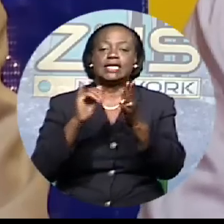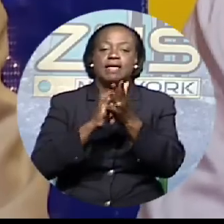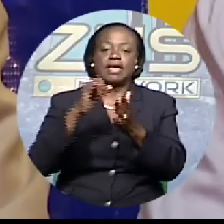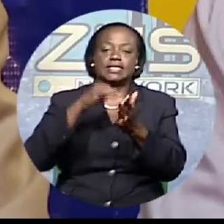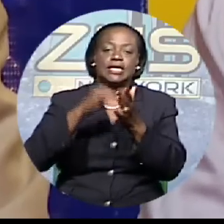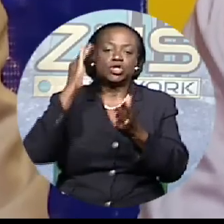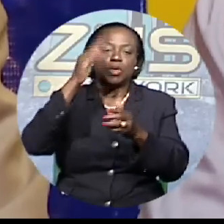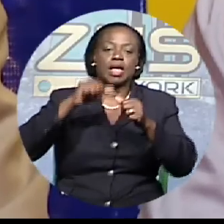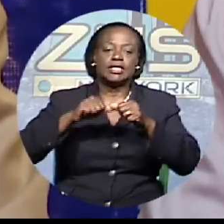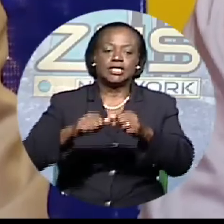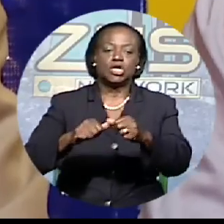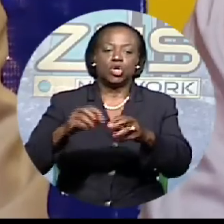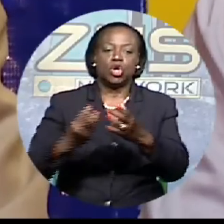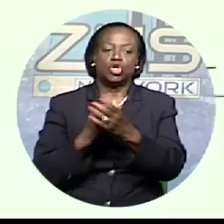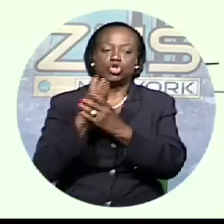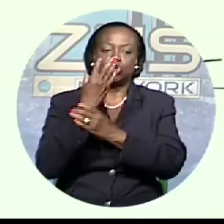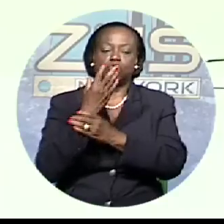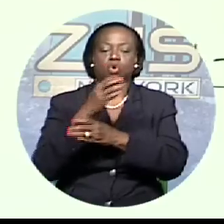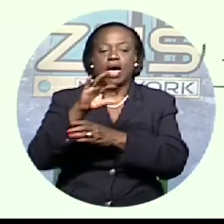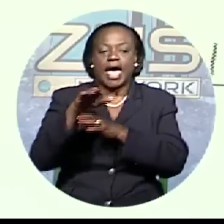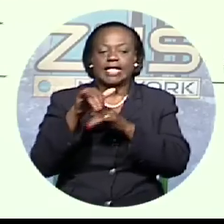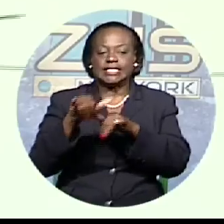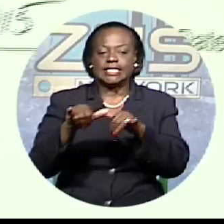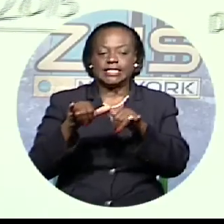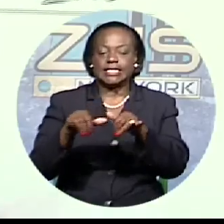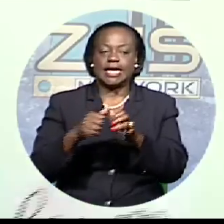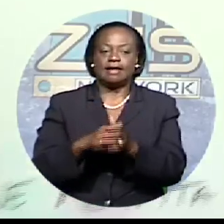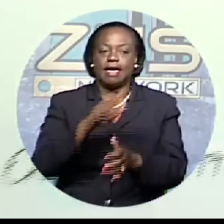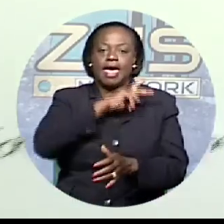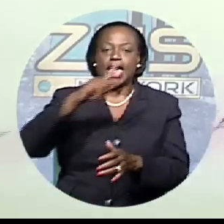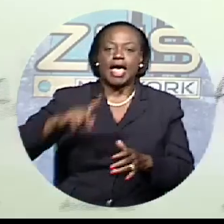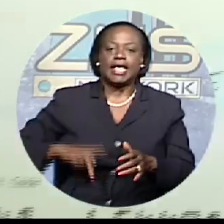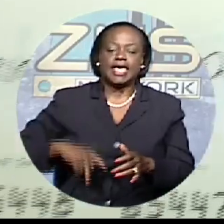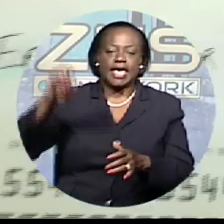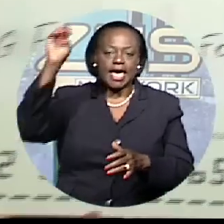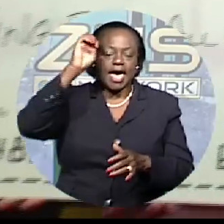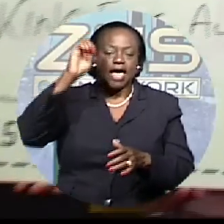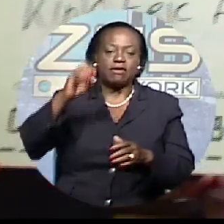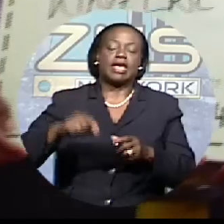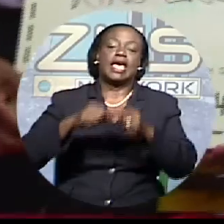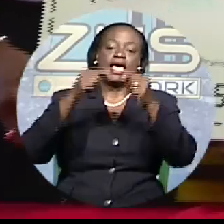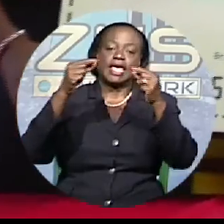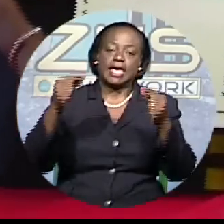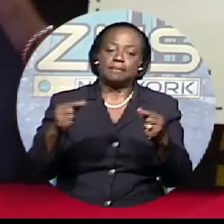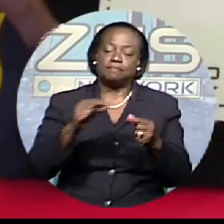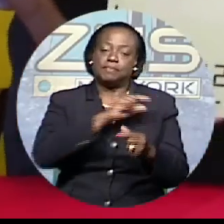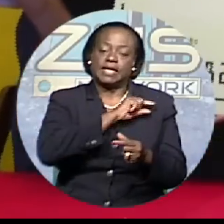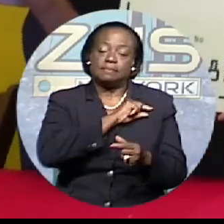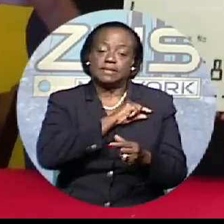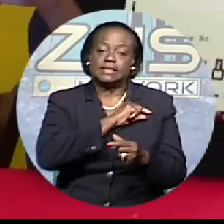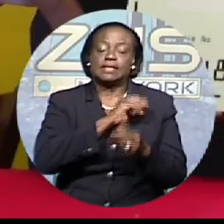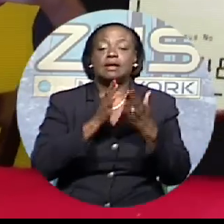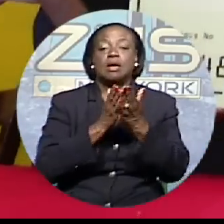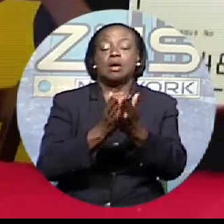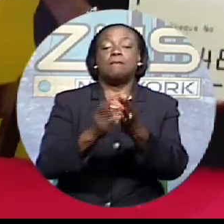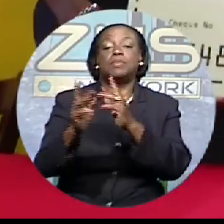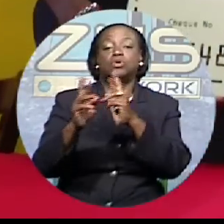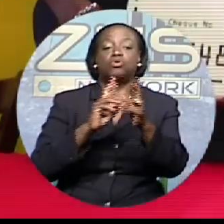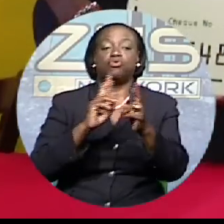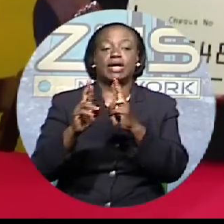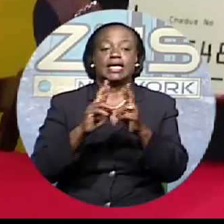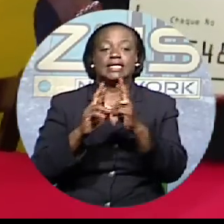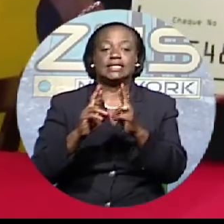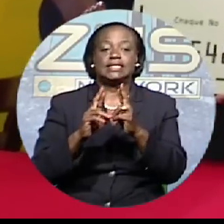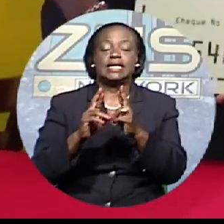build sustainable communities. The King Aaron Gibson All for One Regatta is the second on this year to benefit from the generous commitment from the